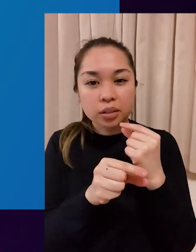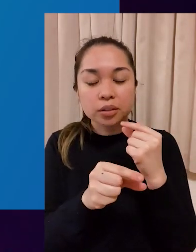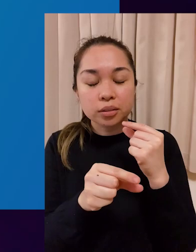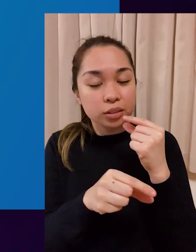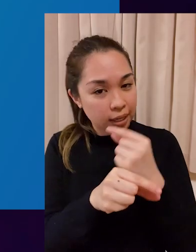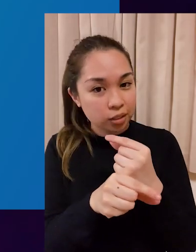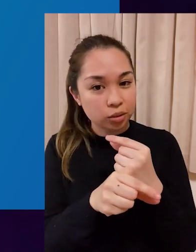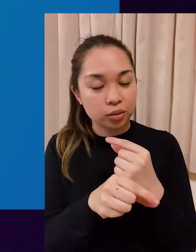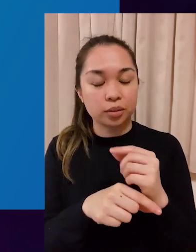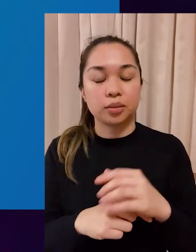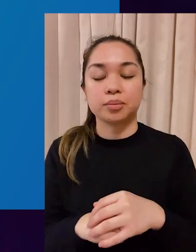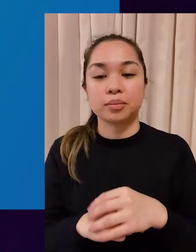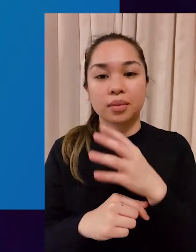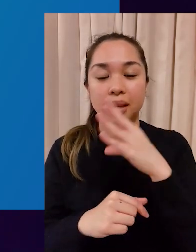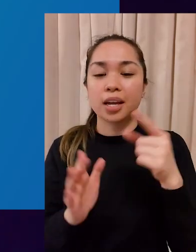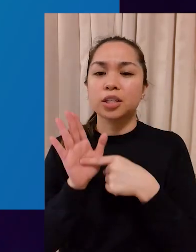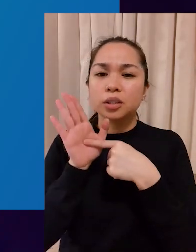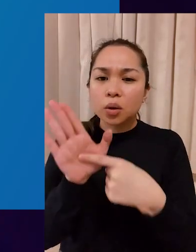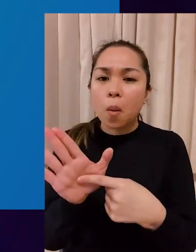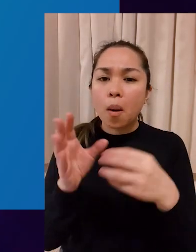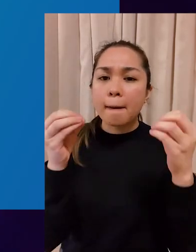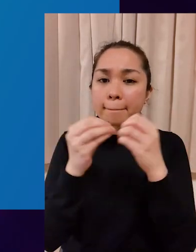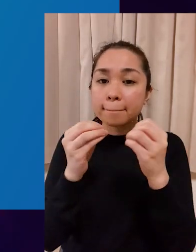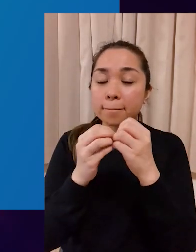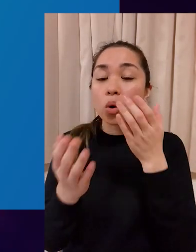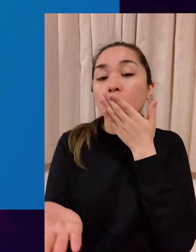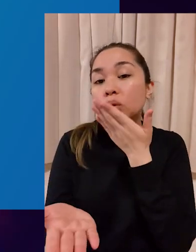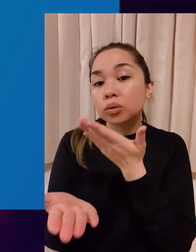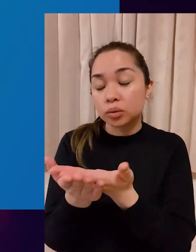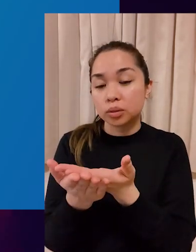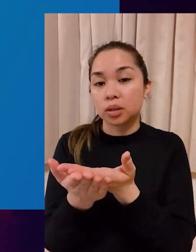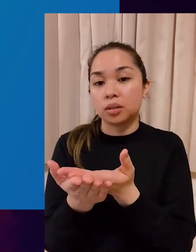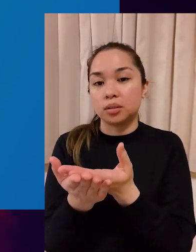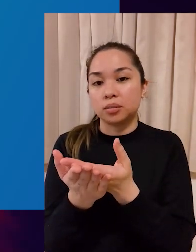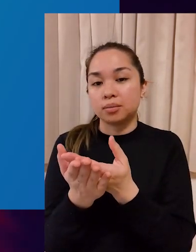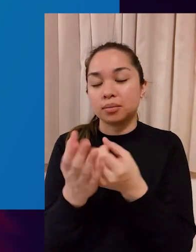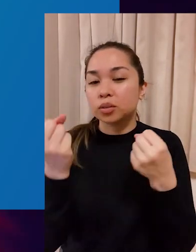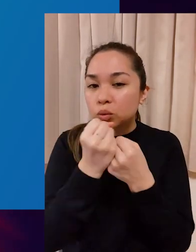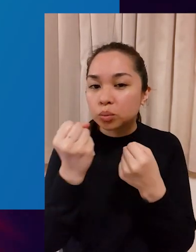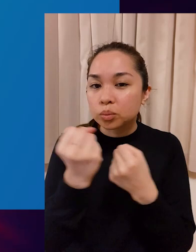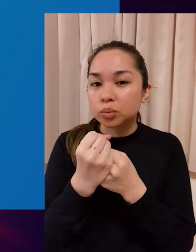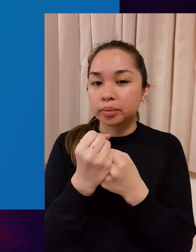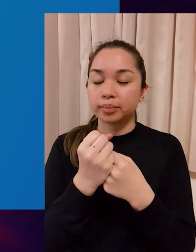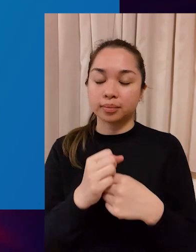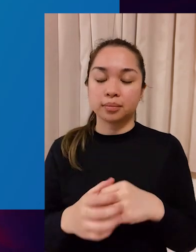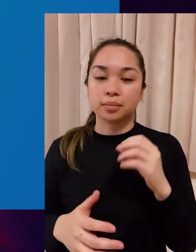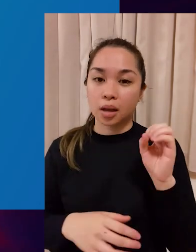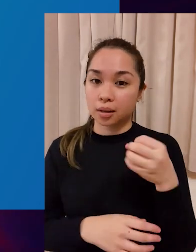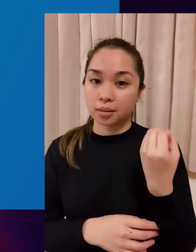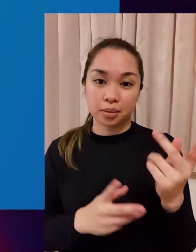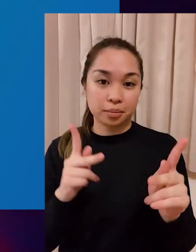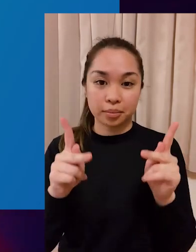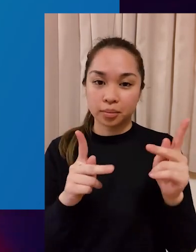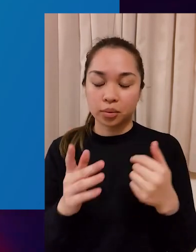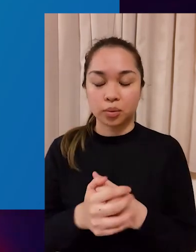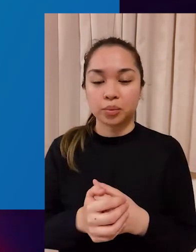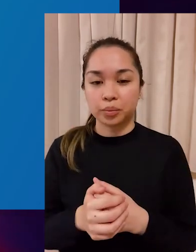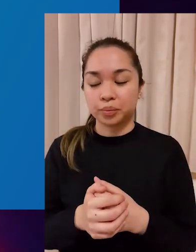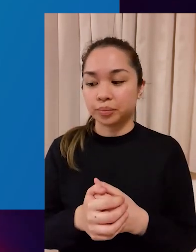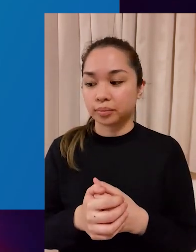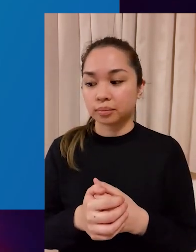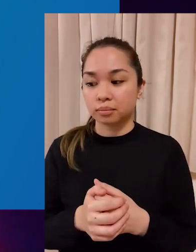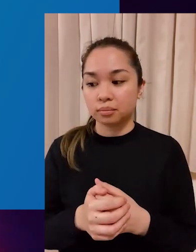of kindness instead of criticism, and show more goodness to create a supportive environment. So,